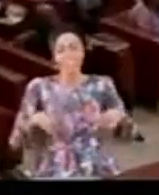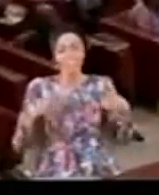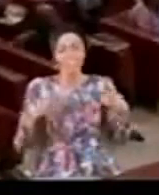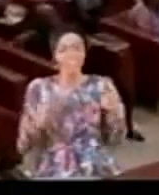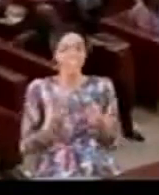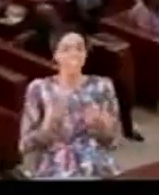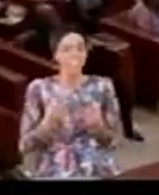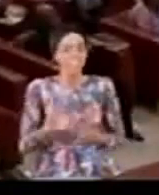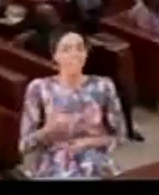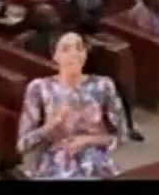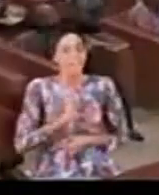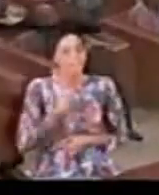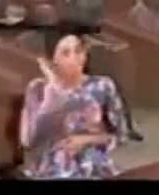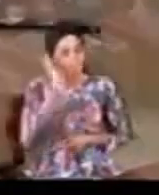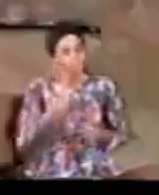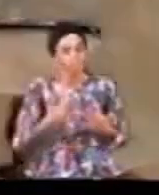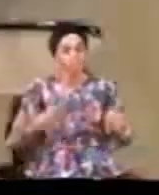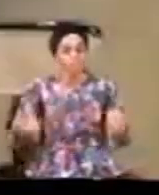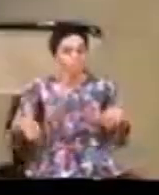Will you go?